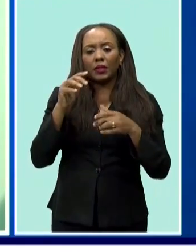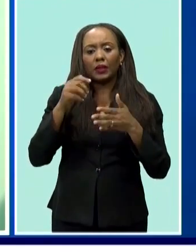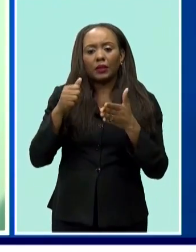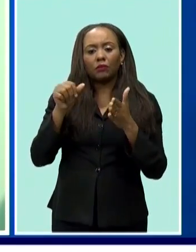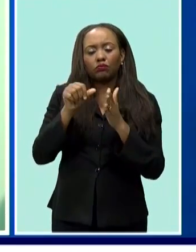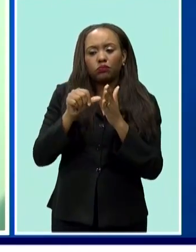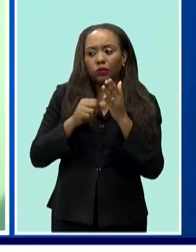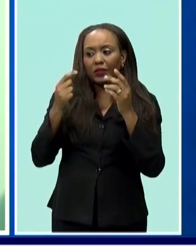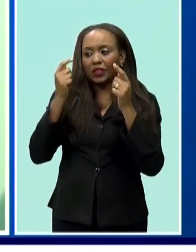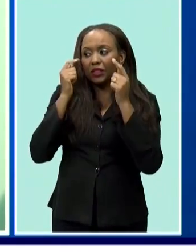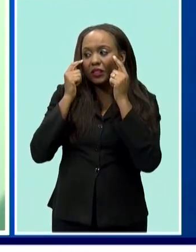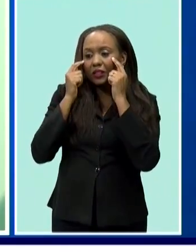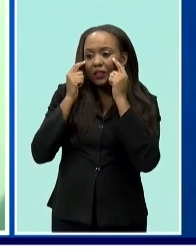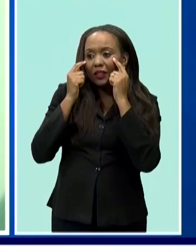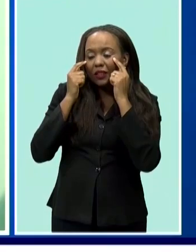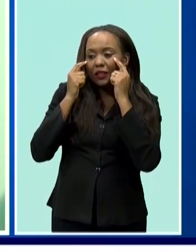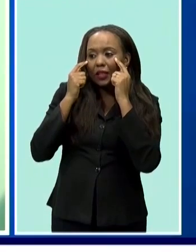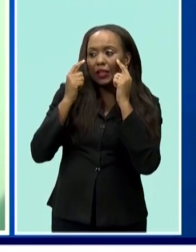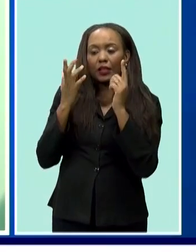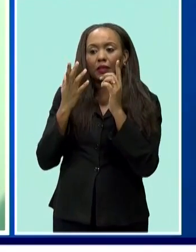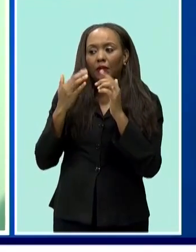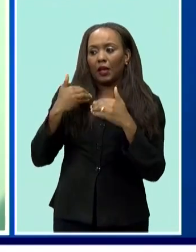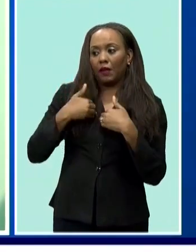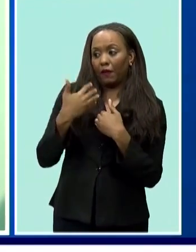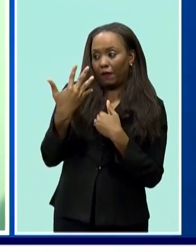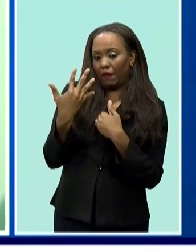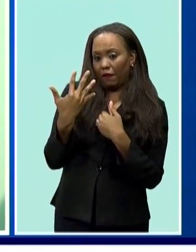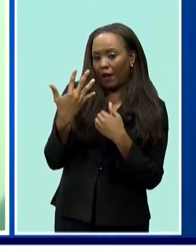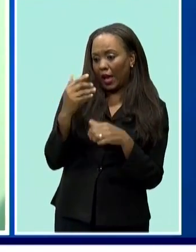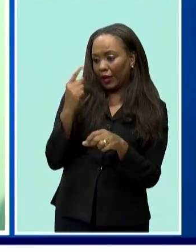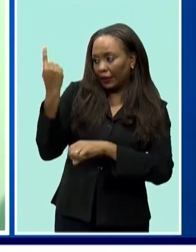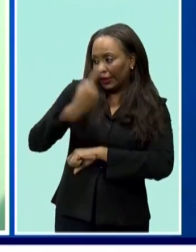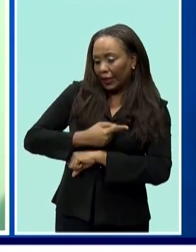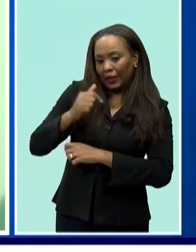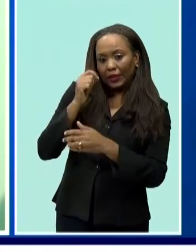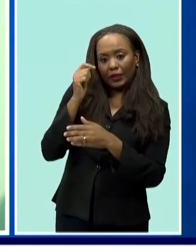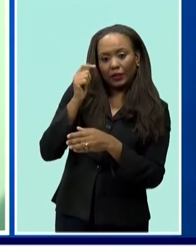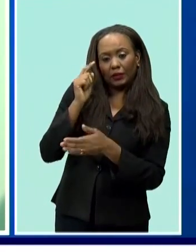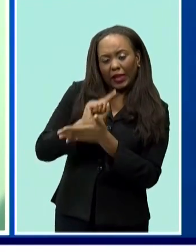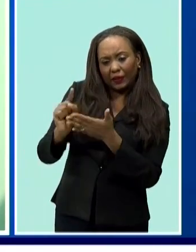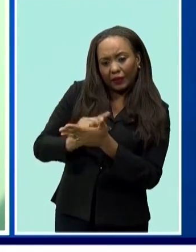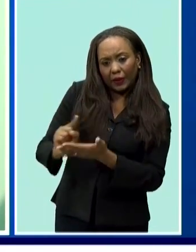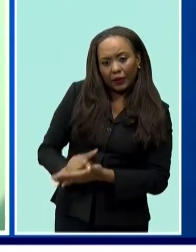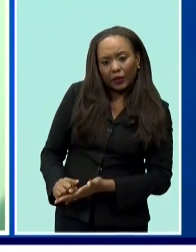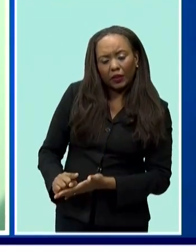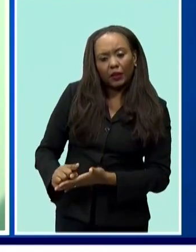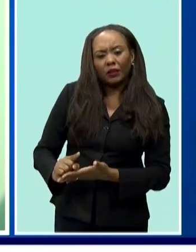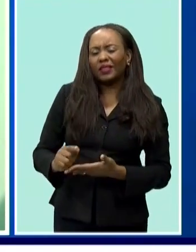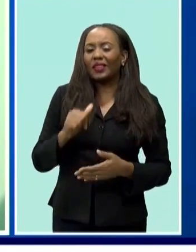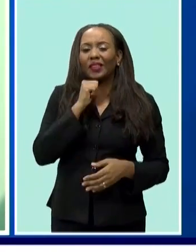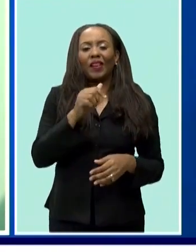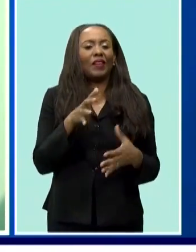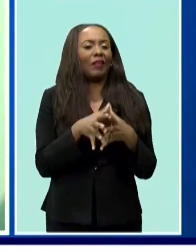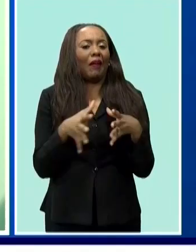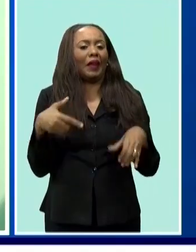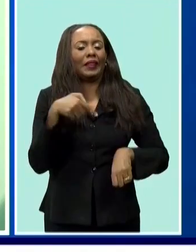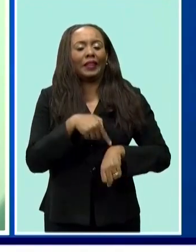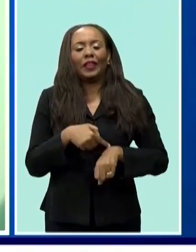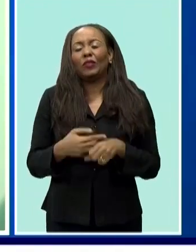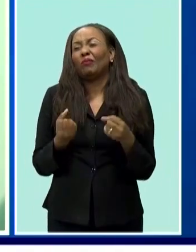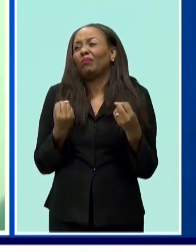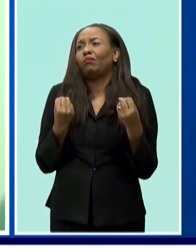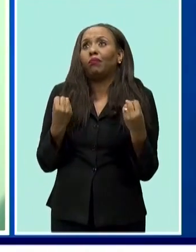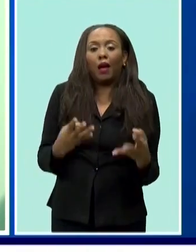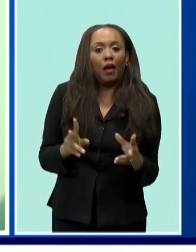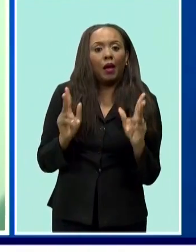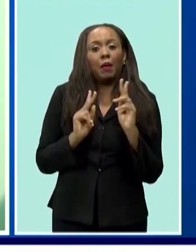to do. We only have 5 operating days a week for 10 of us. That doesn't give us enough time to deal with the thousands,